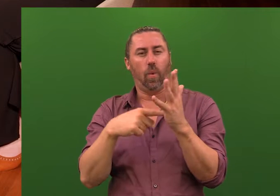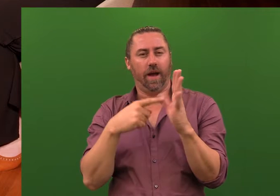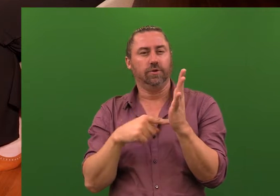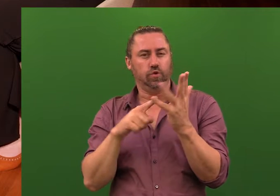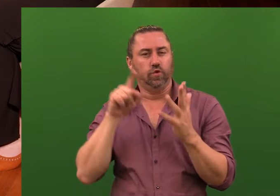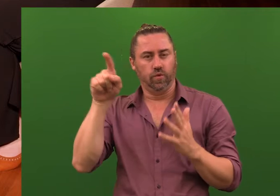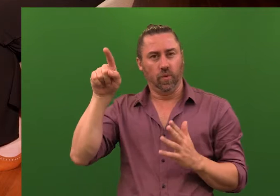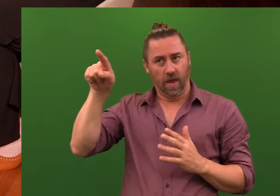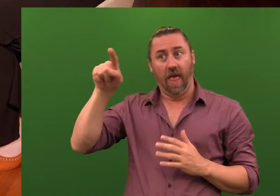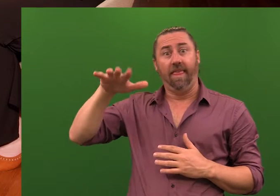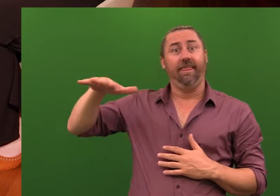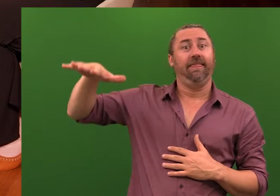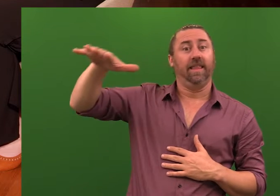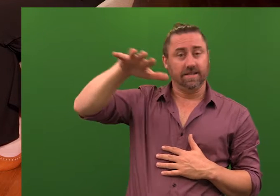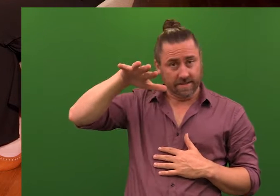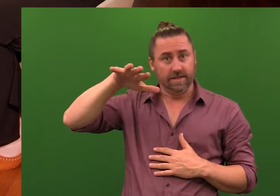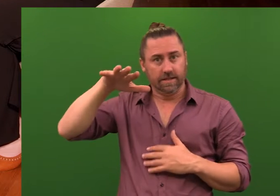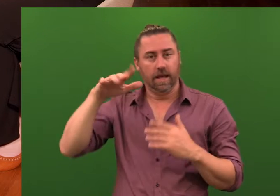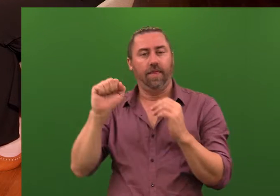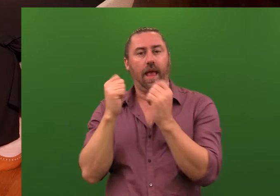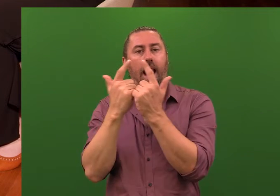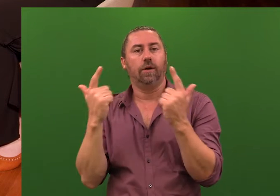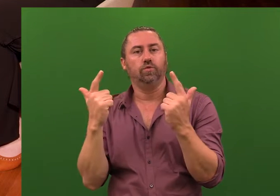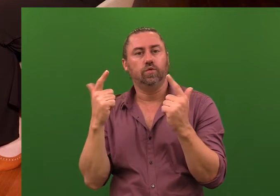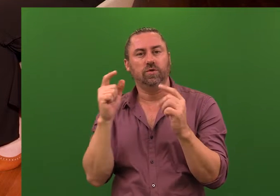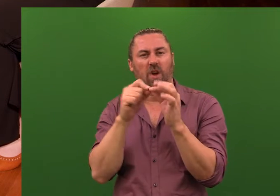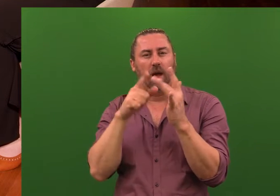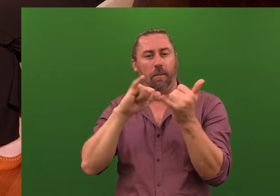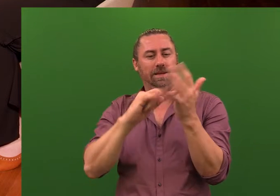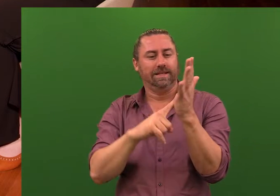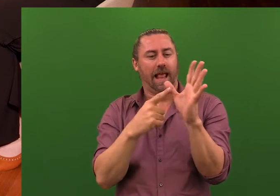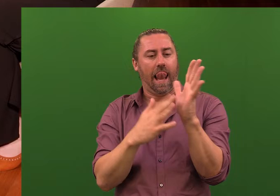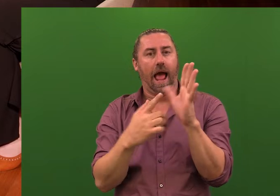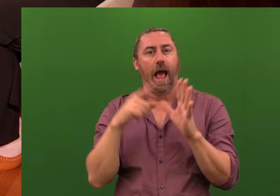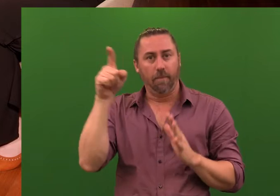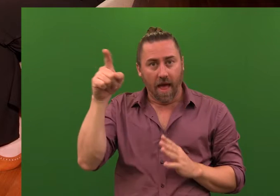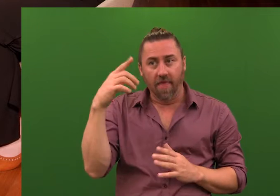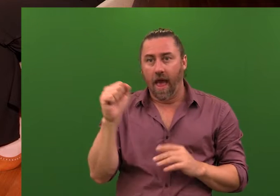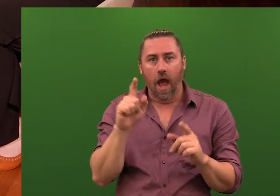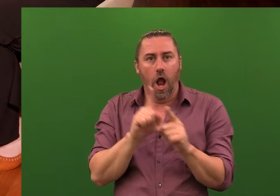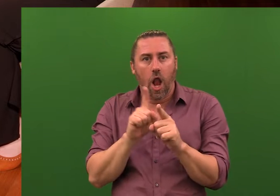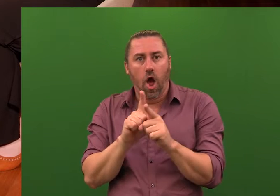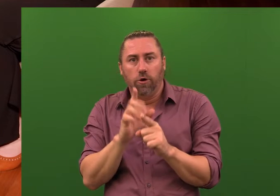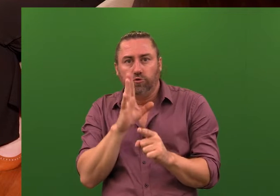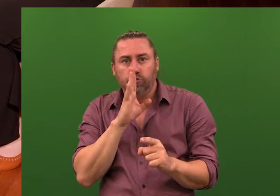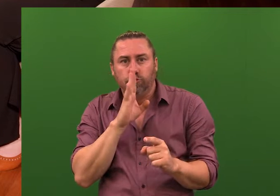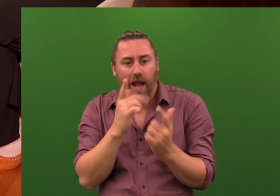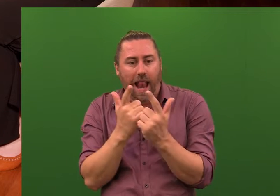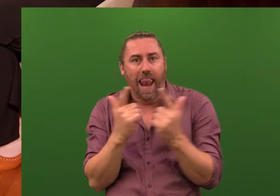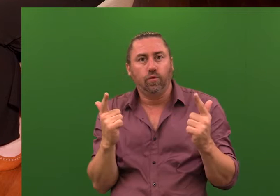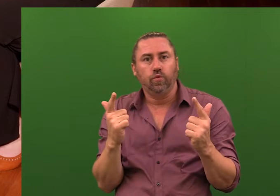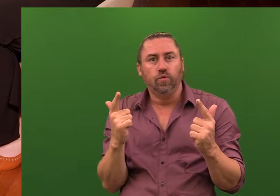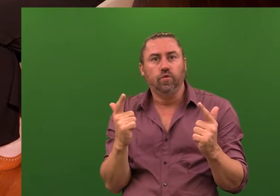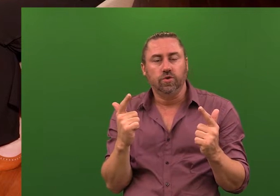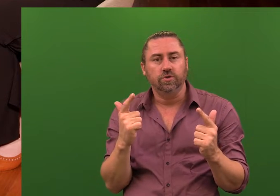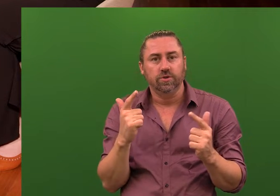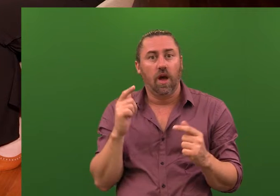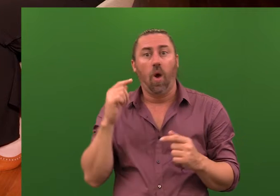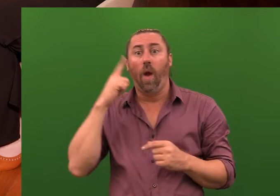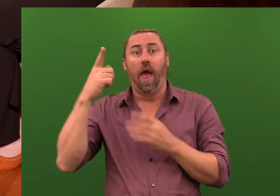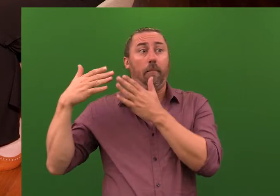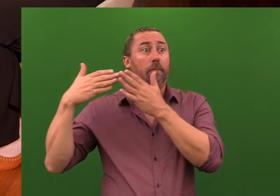The exhibition title, Hom Swit Hom, can you give us a little bit of background to that, the meaning